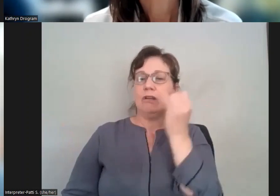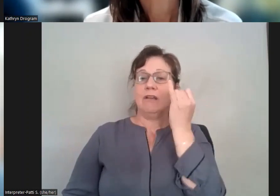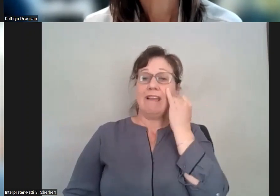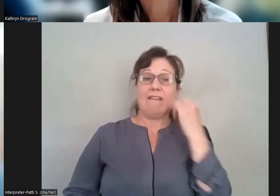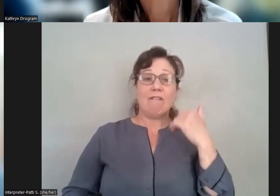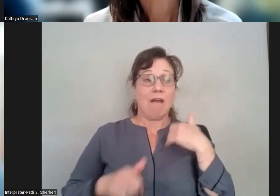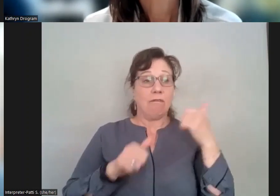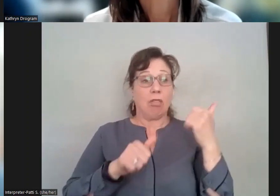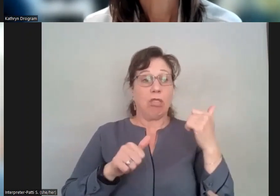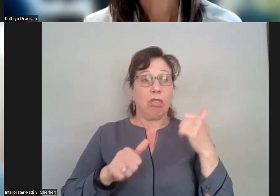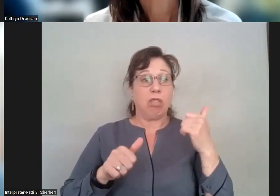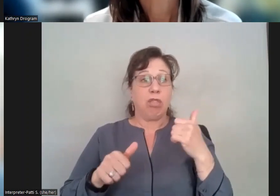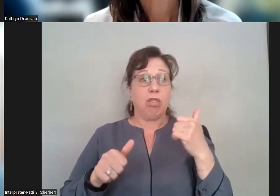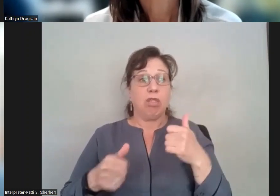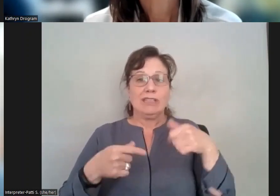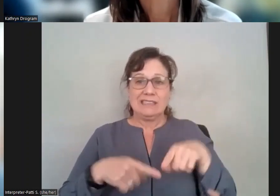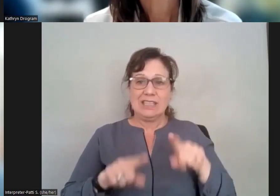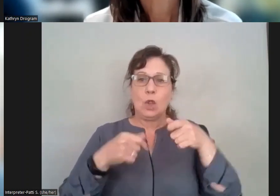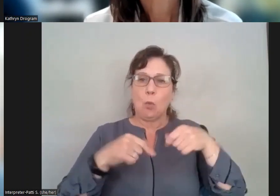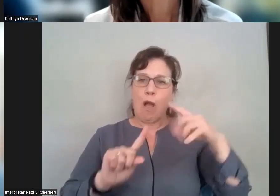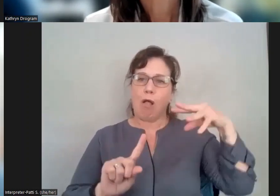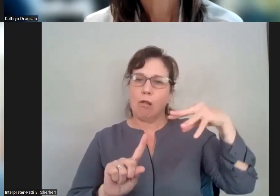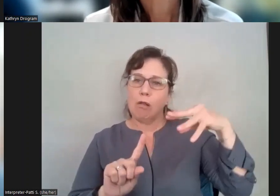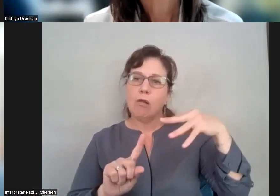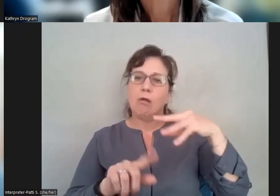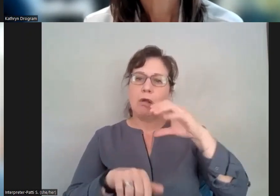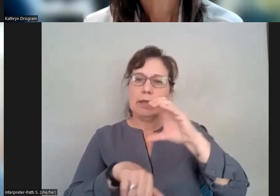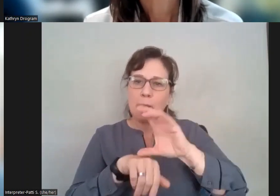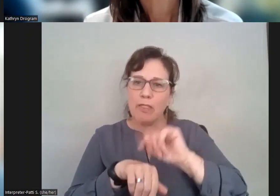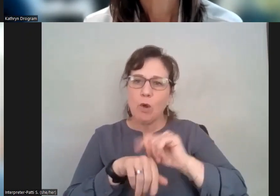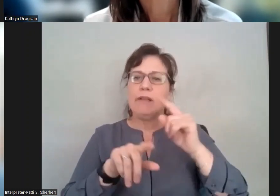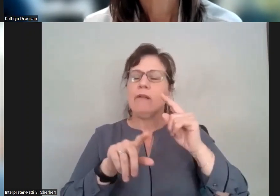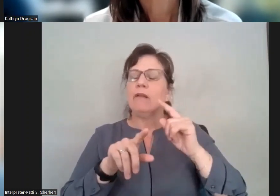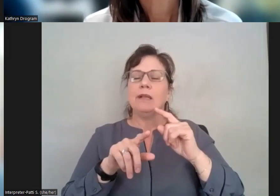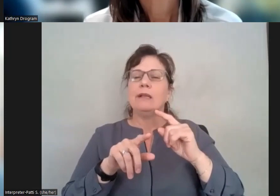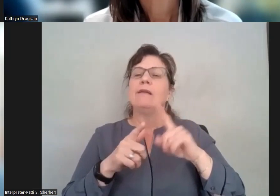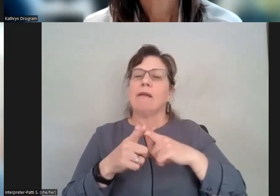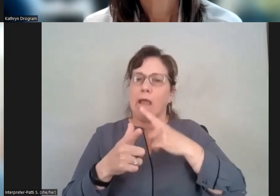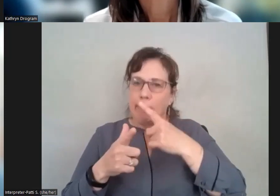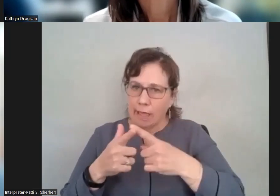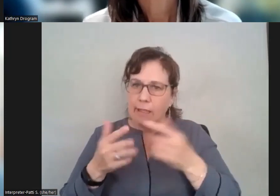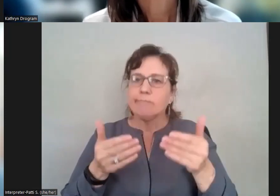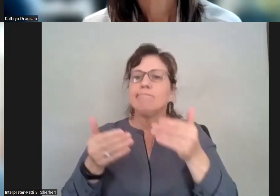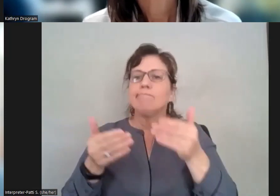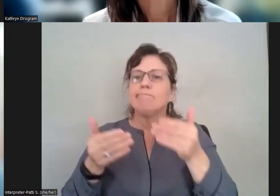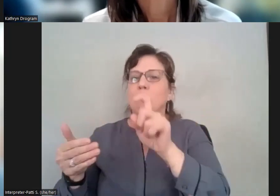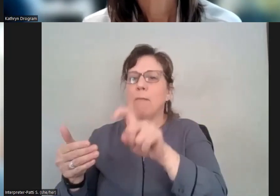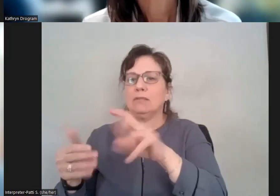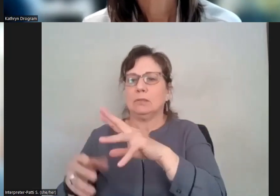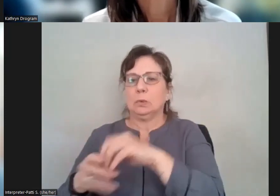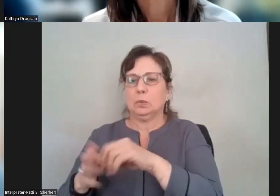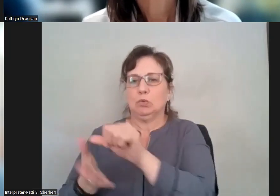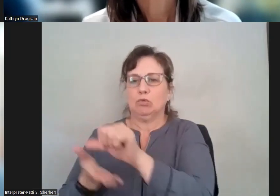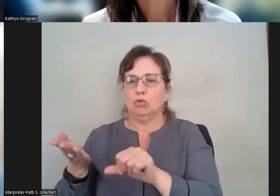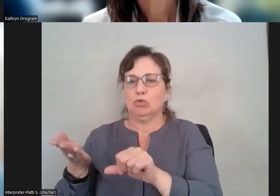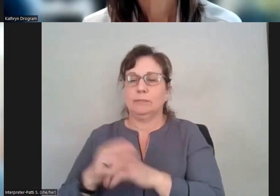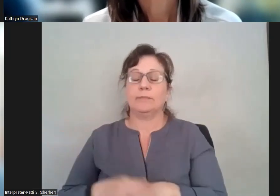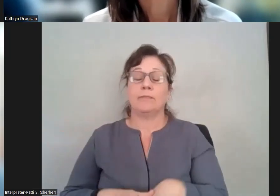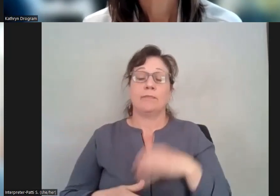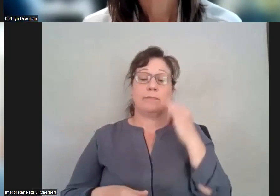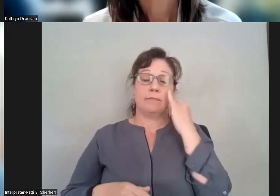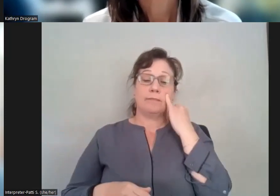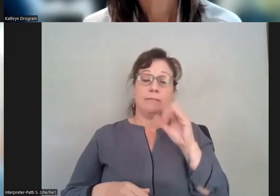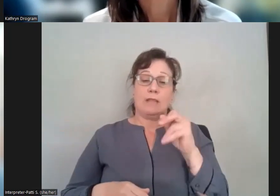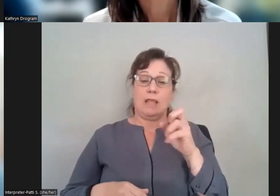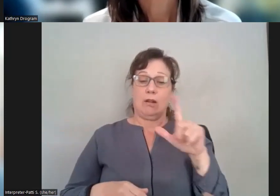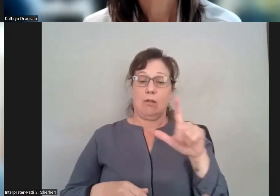with the chemoradiation or have persistent disease after chemoradiation, then we would move forward with surgery. For anal cancers that